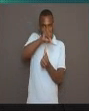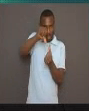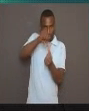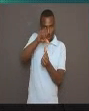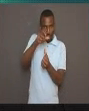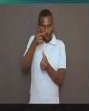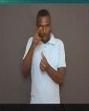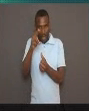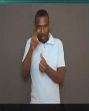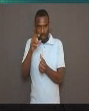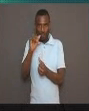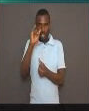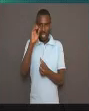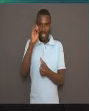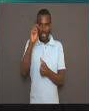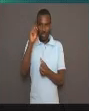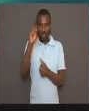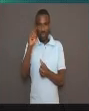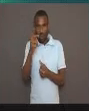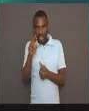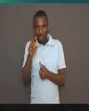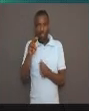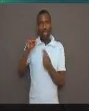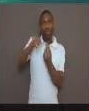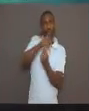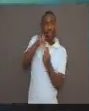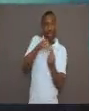or molecules of a single body.